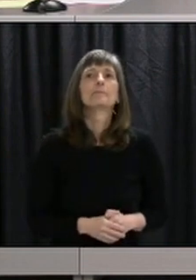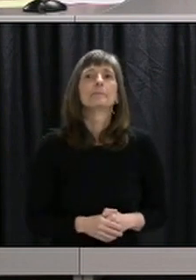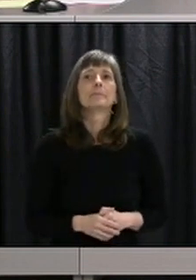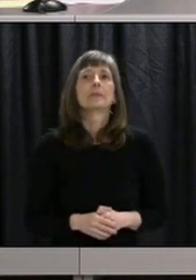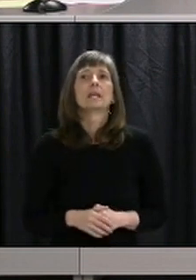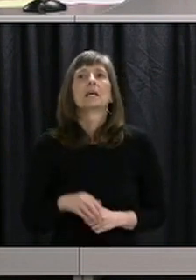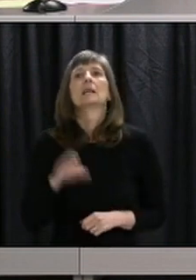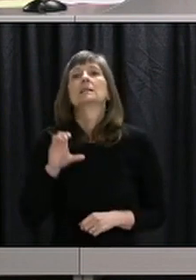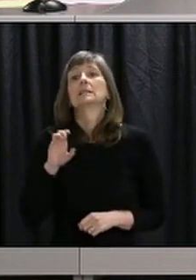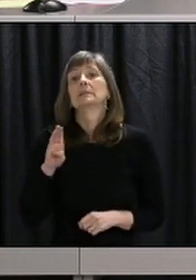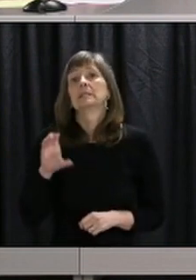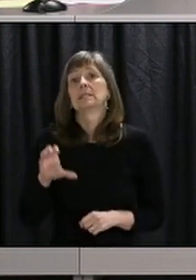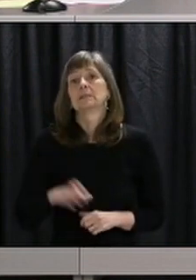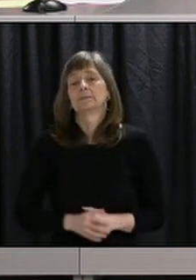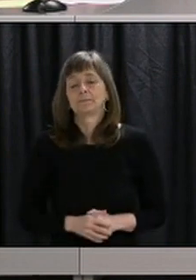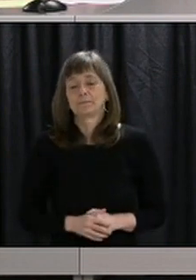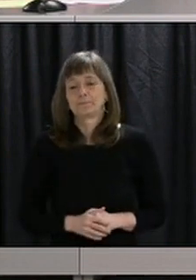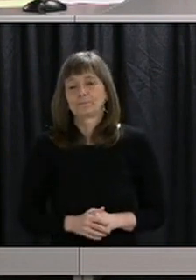ahead.